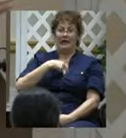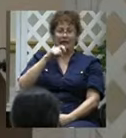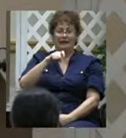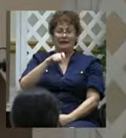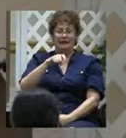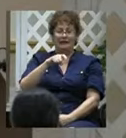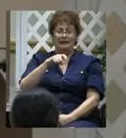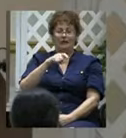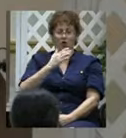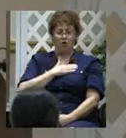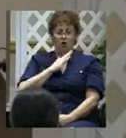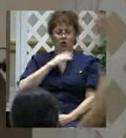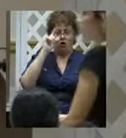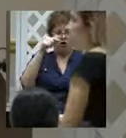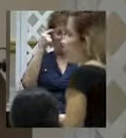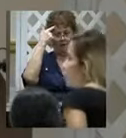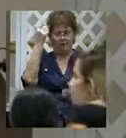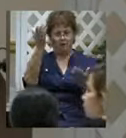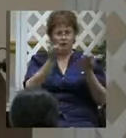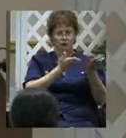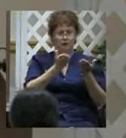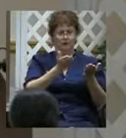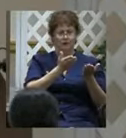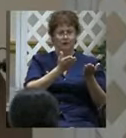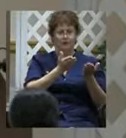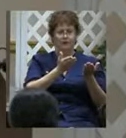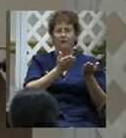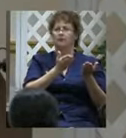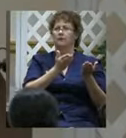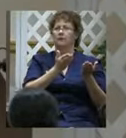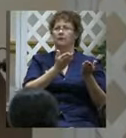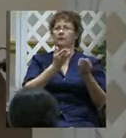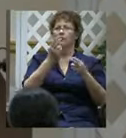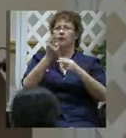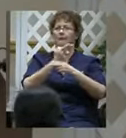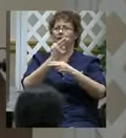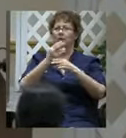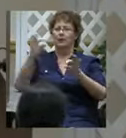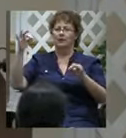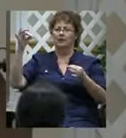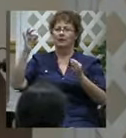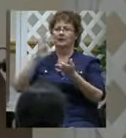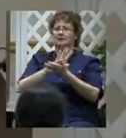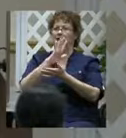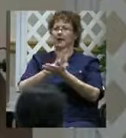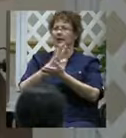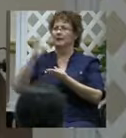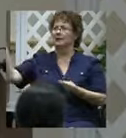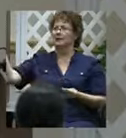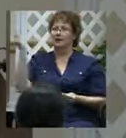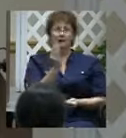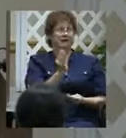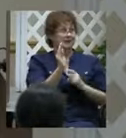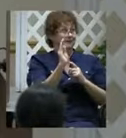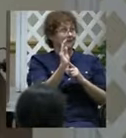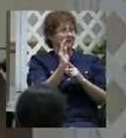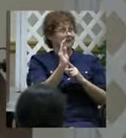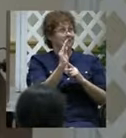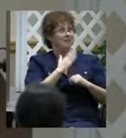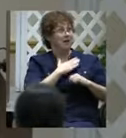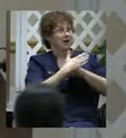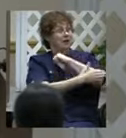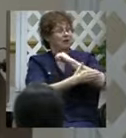access our government services via the use of a foreign document that needs to be translated into English?